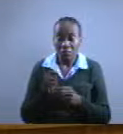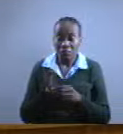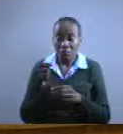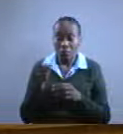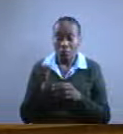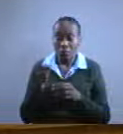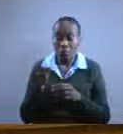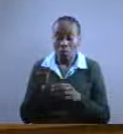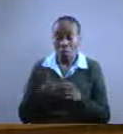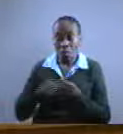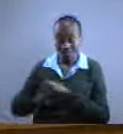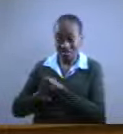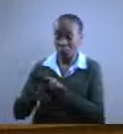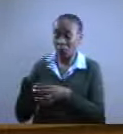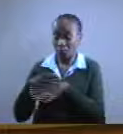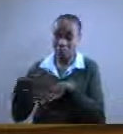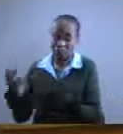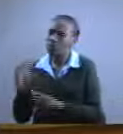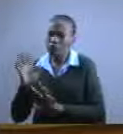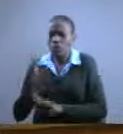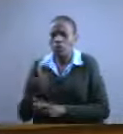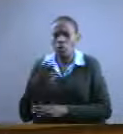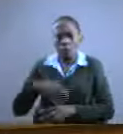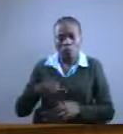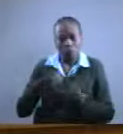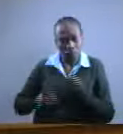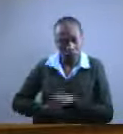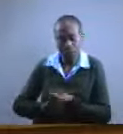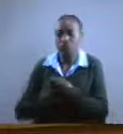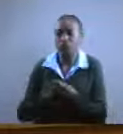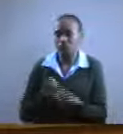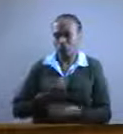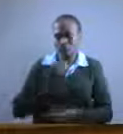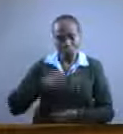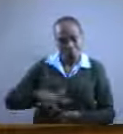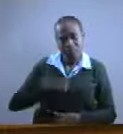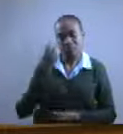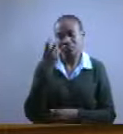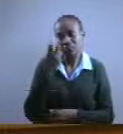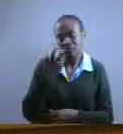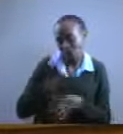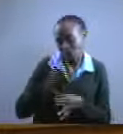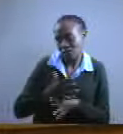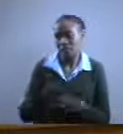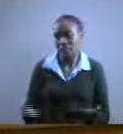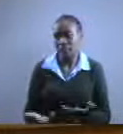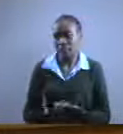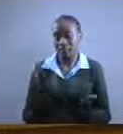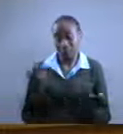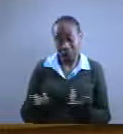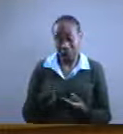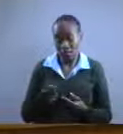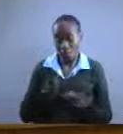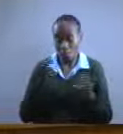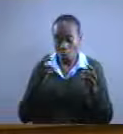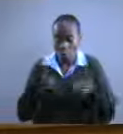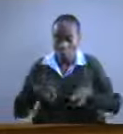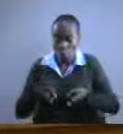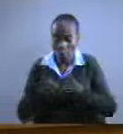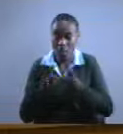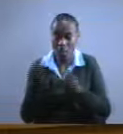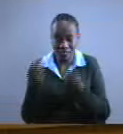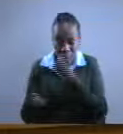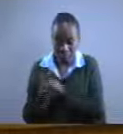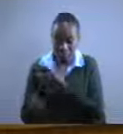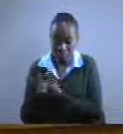it represents some much-needed hope for young unemployed South Africans. We strongly condemn, however, the way it's been watered down to the